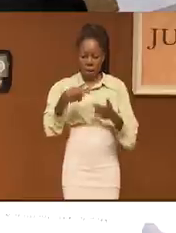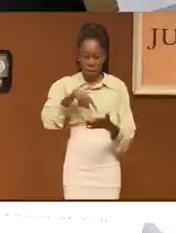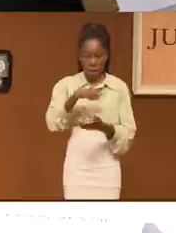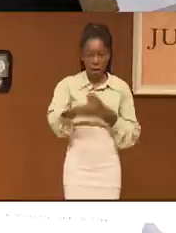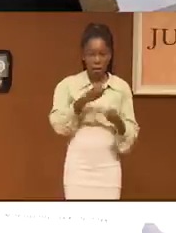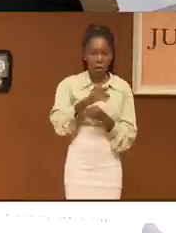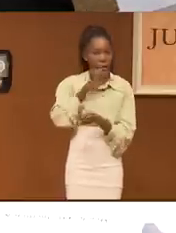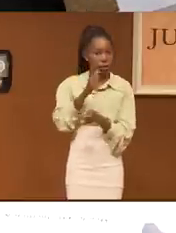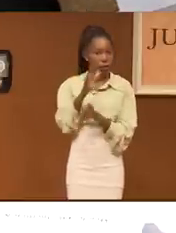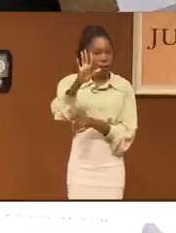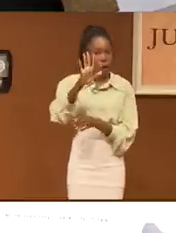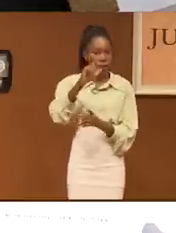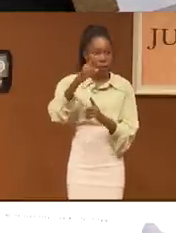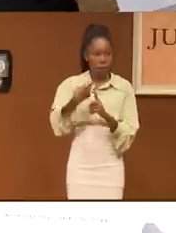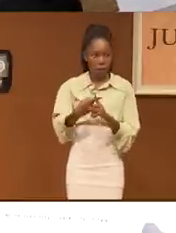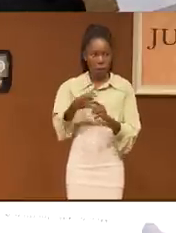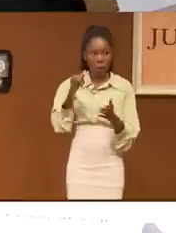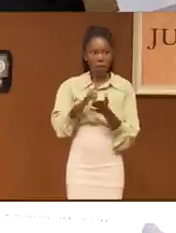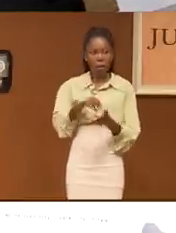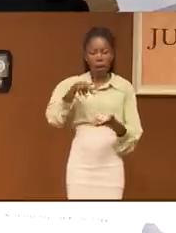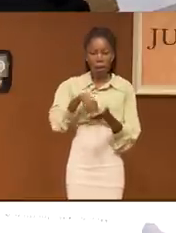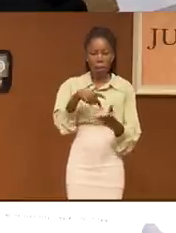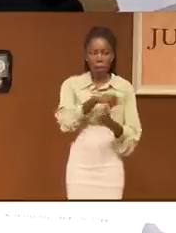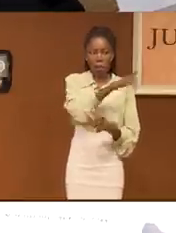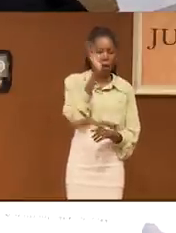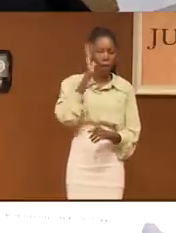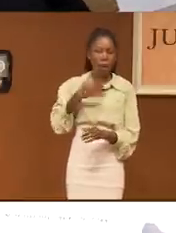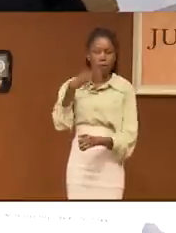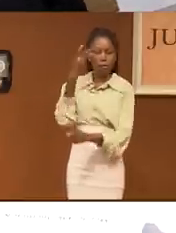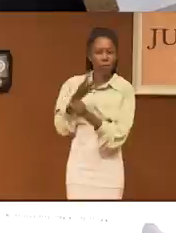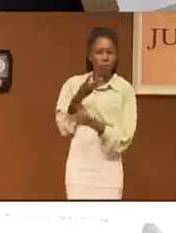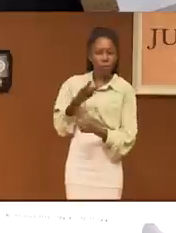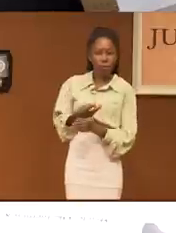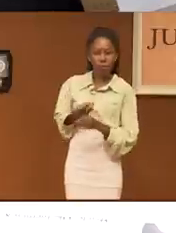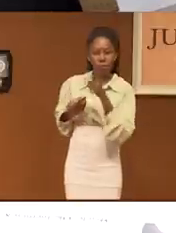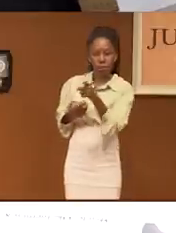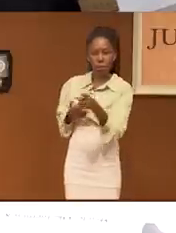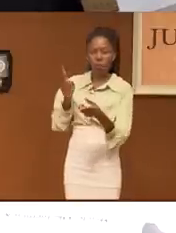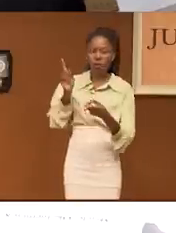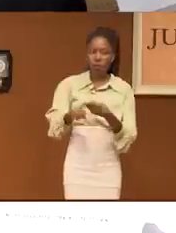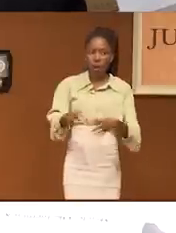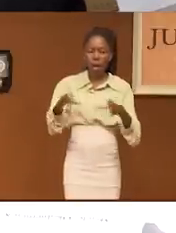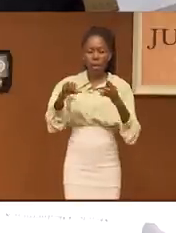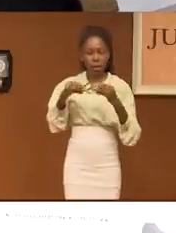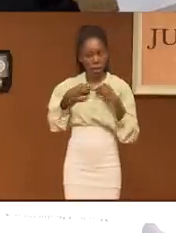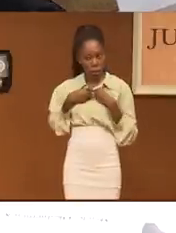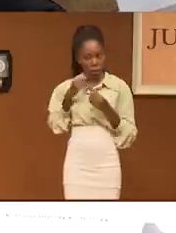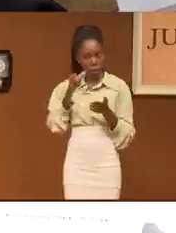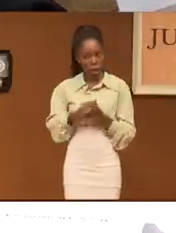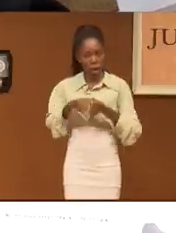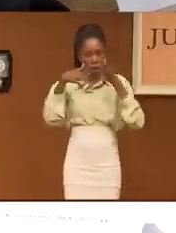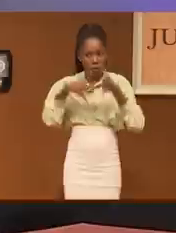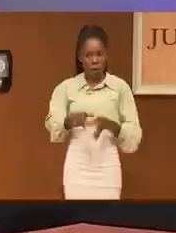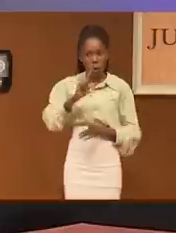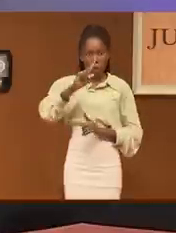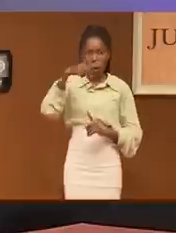it, I'll personally appeal to you to grant them the 1 month